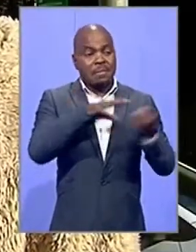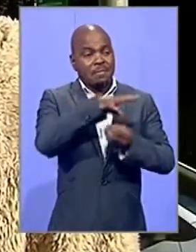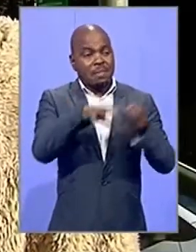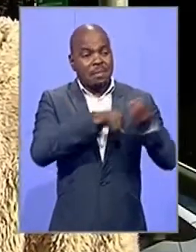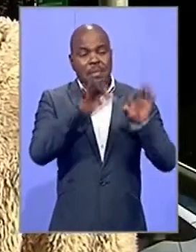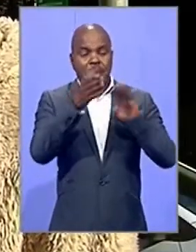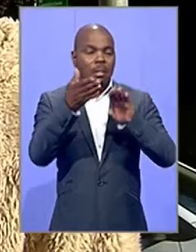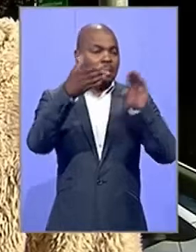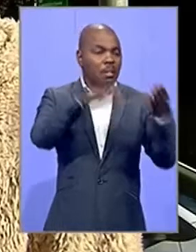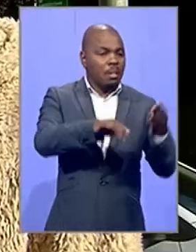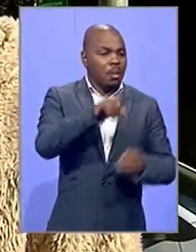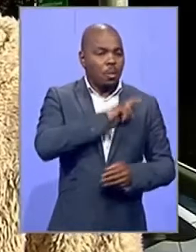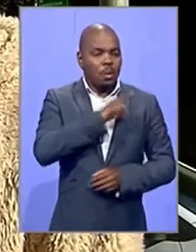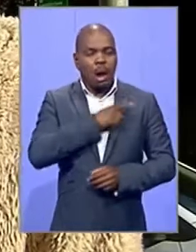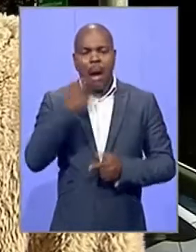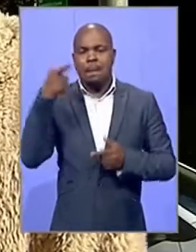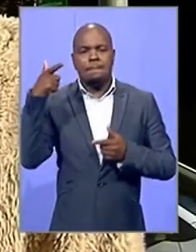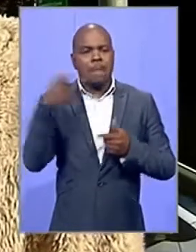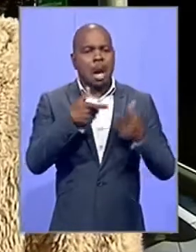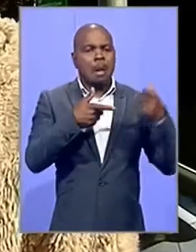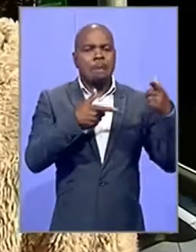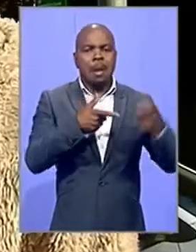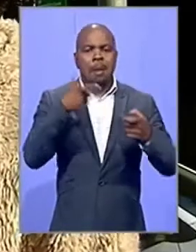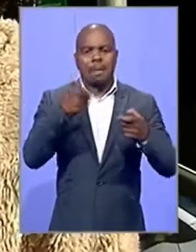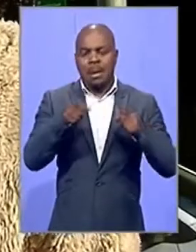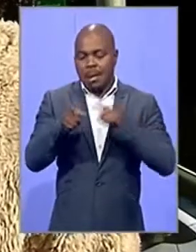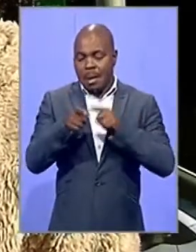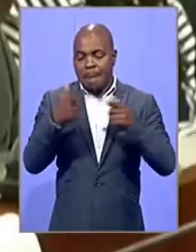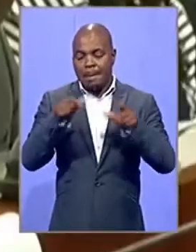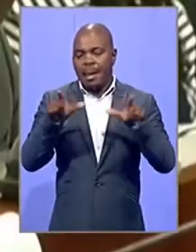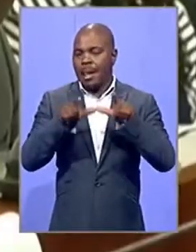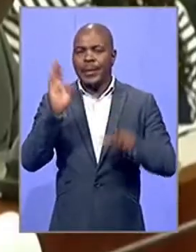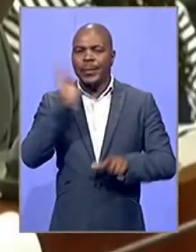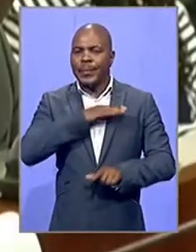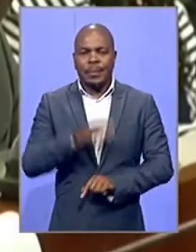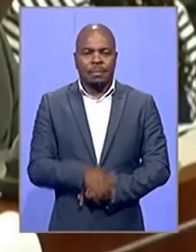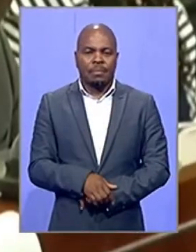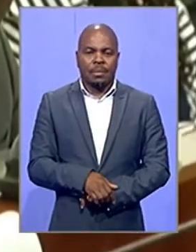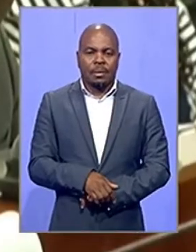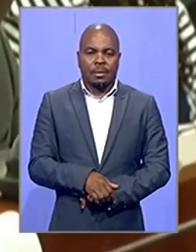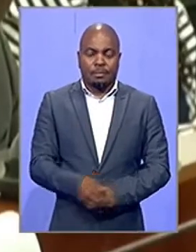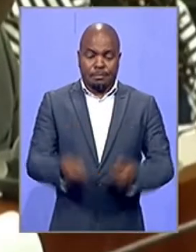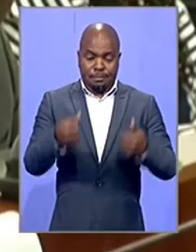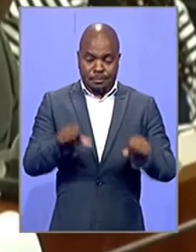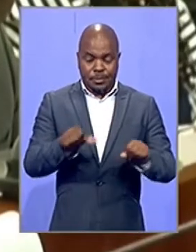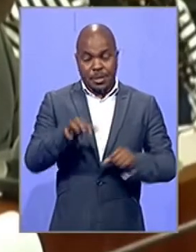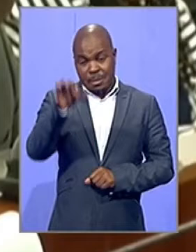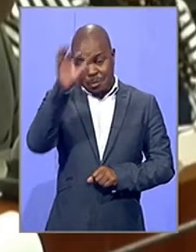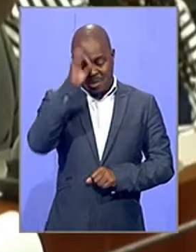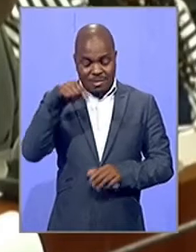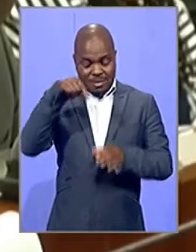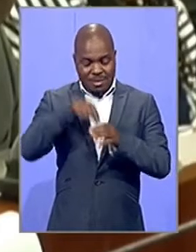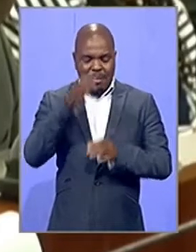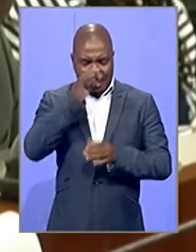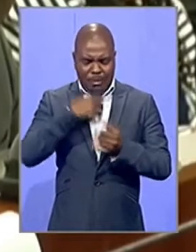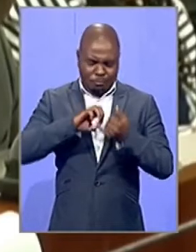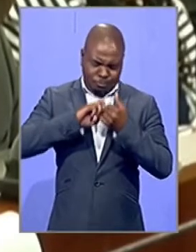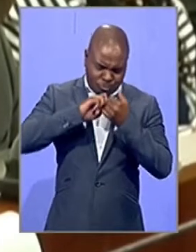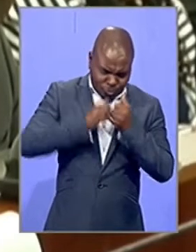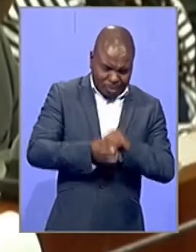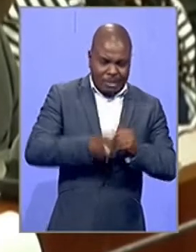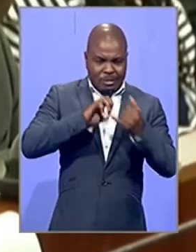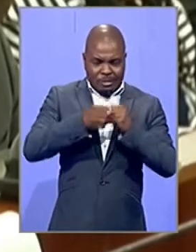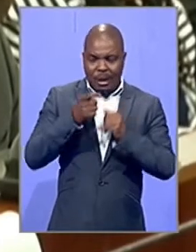ka baka la batho ne ba thuntšana ka dithunya tšeo sa tswa molaong. Re sa le fo mapodisi a re a dira ka natla go lwantsha tiriso